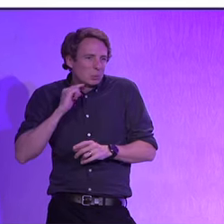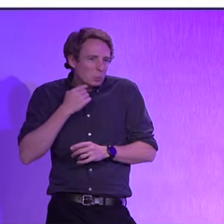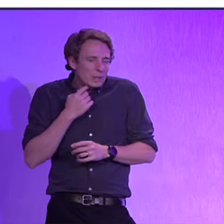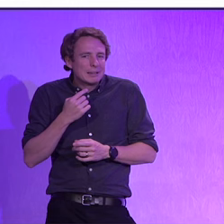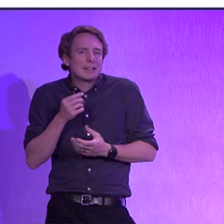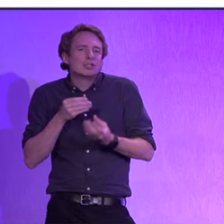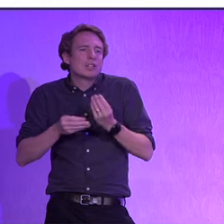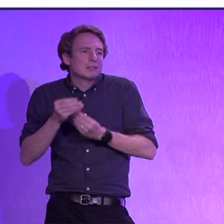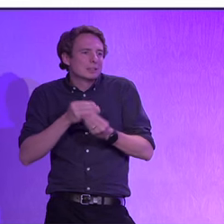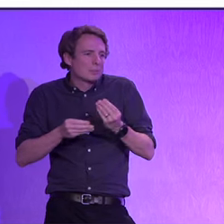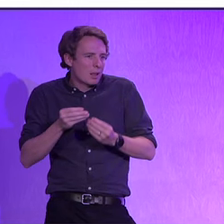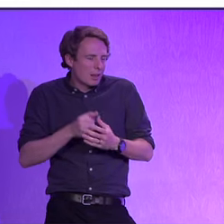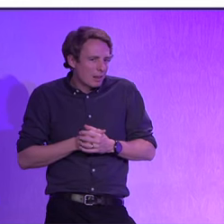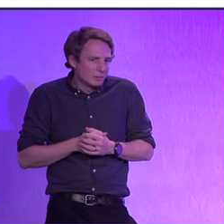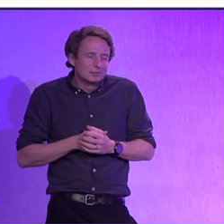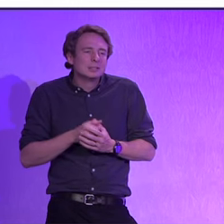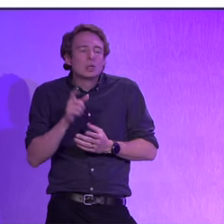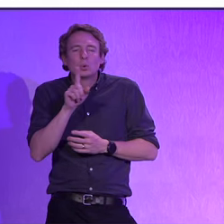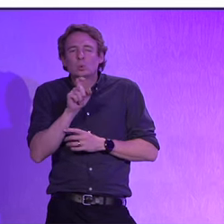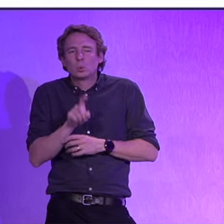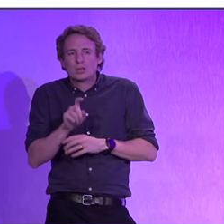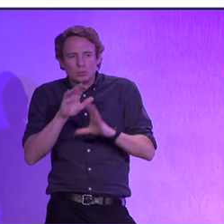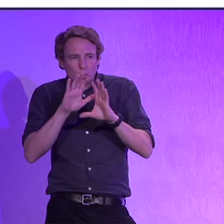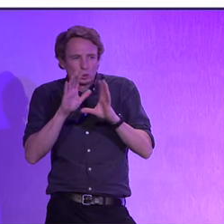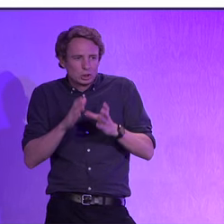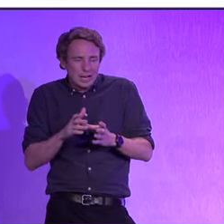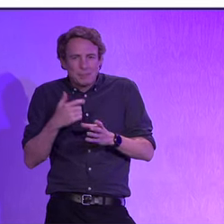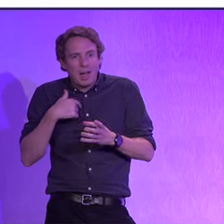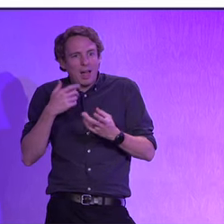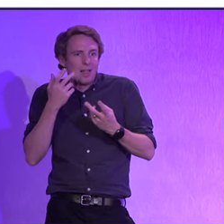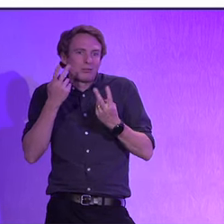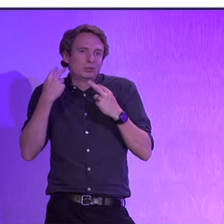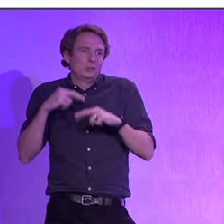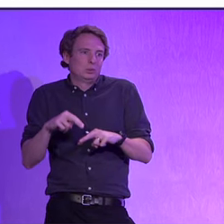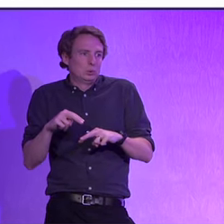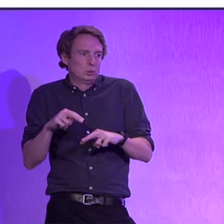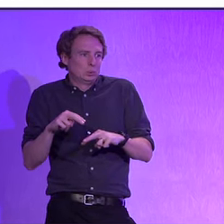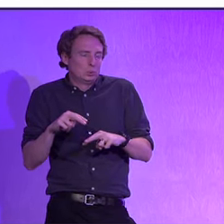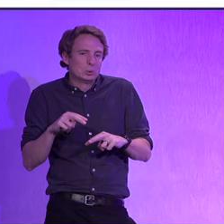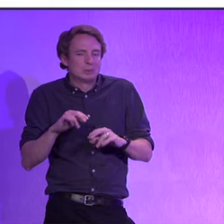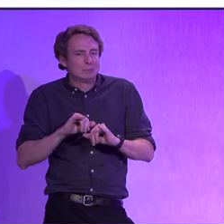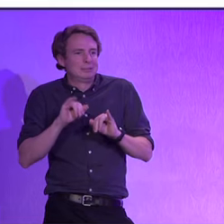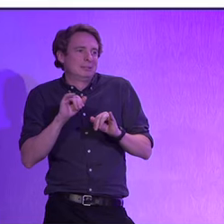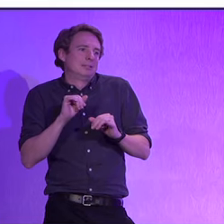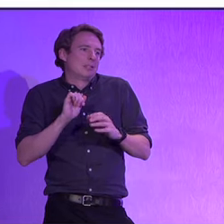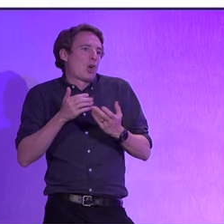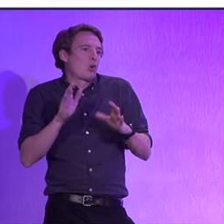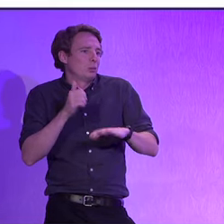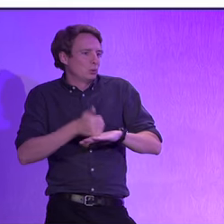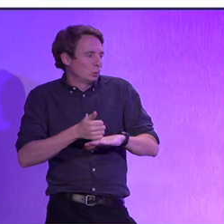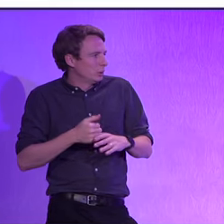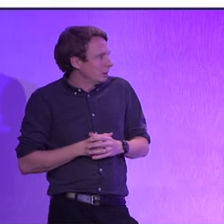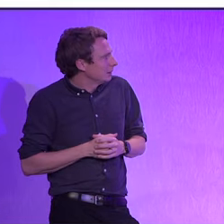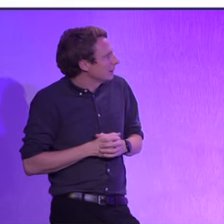intents wicked or charitable, thy pull request comes in a questionable shape, but I will review it, and I'll call thee